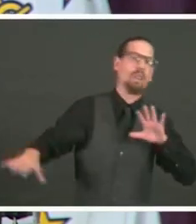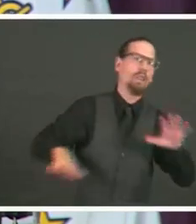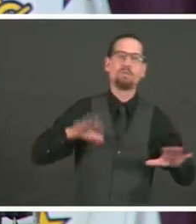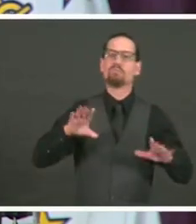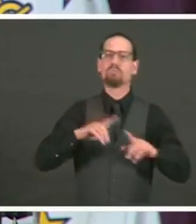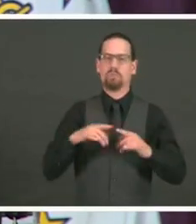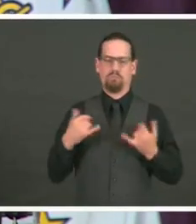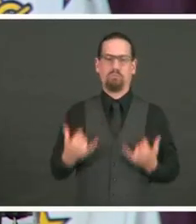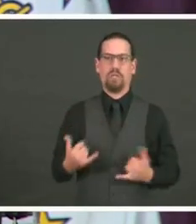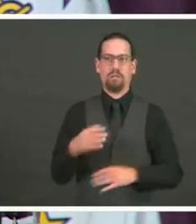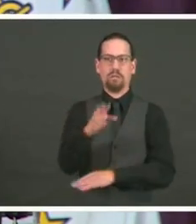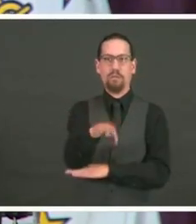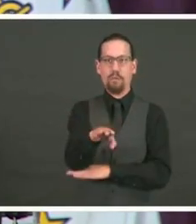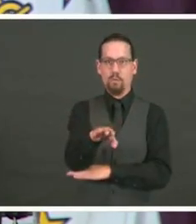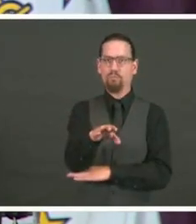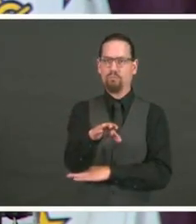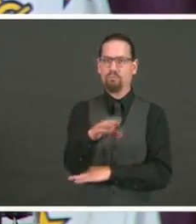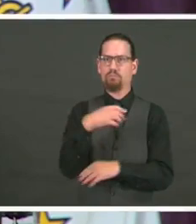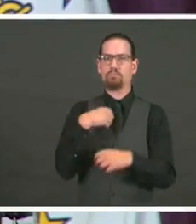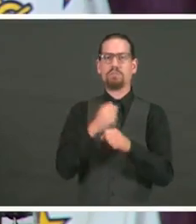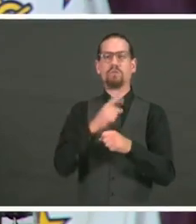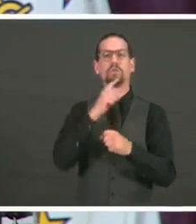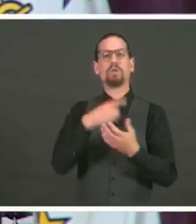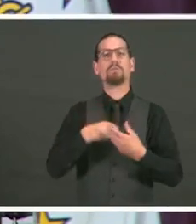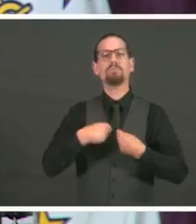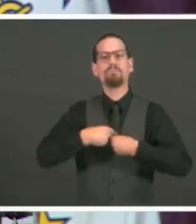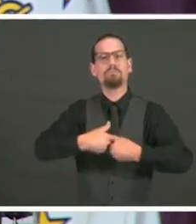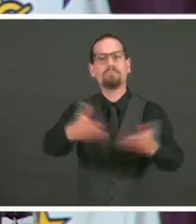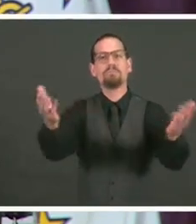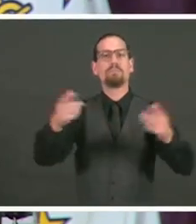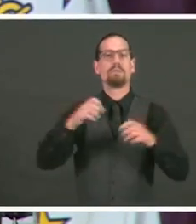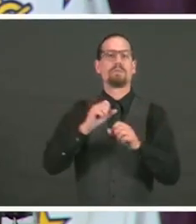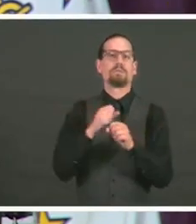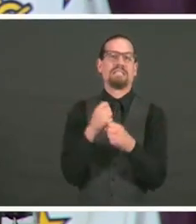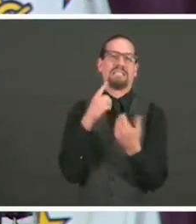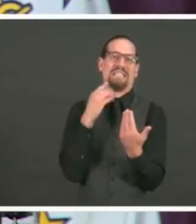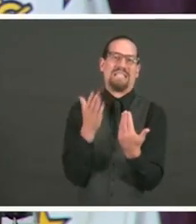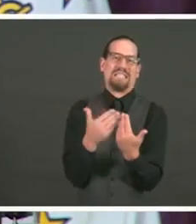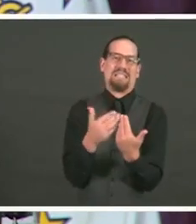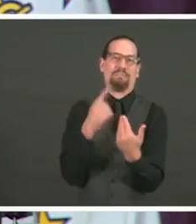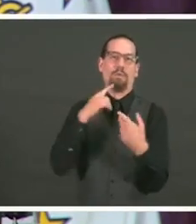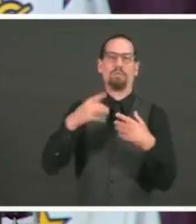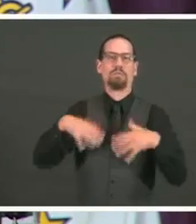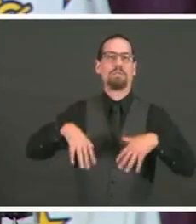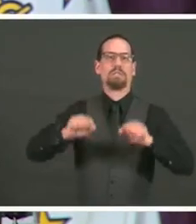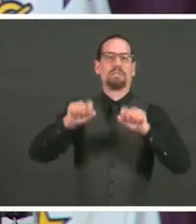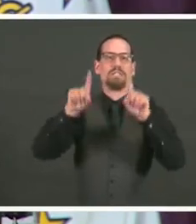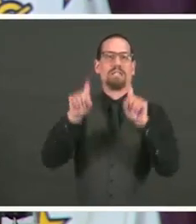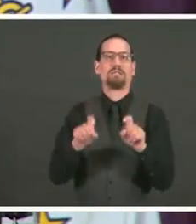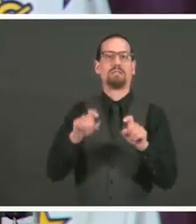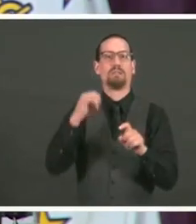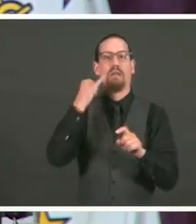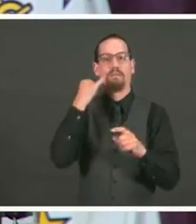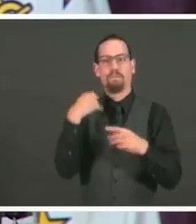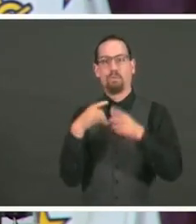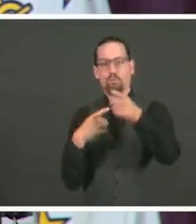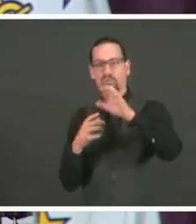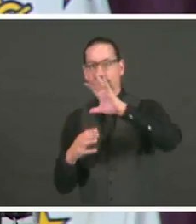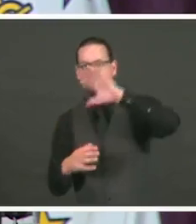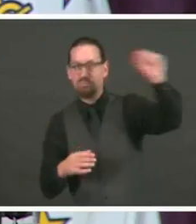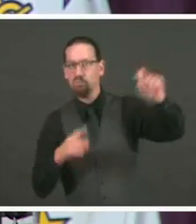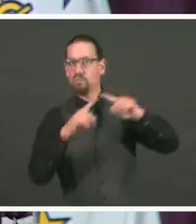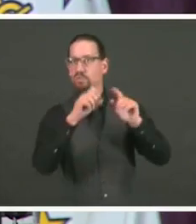going to make it easier for you to get a rapid test so that your vacation plans or travel plans for next week won't